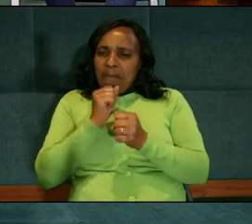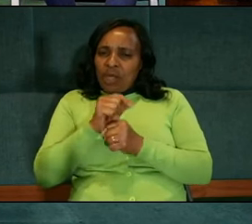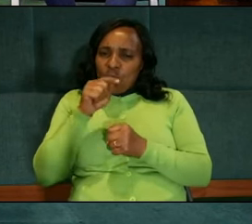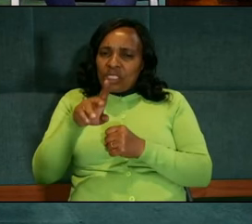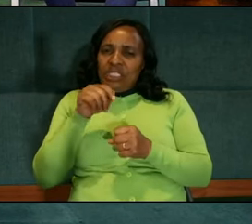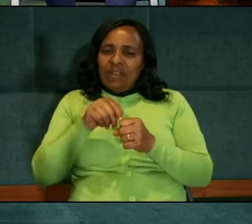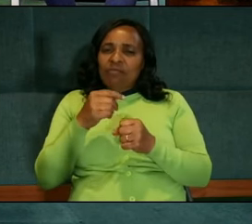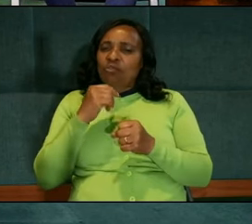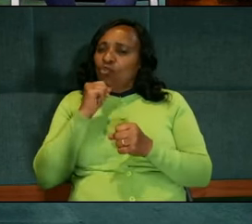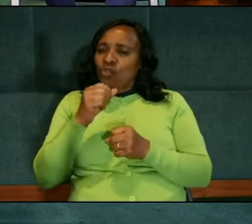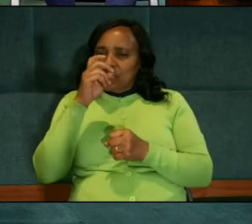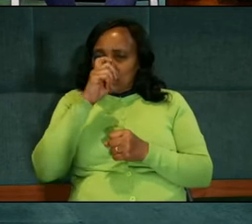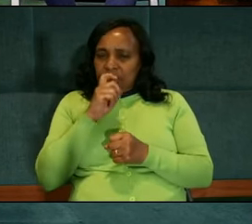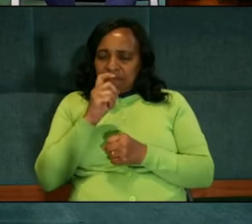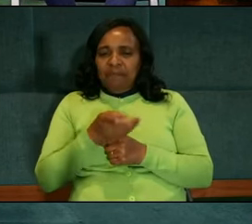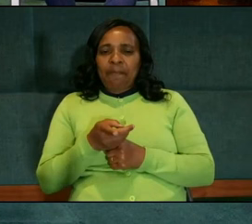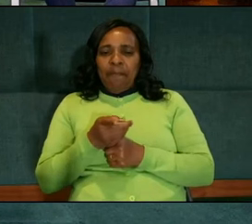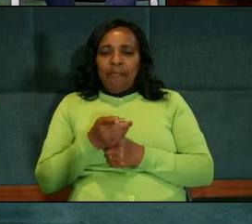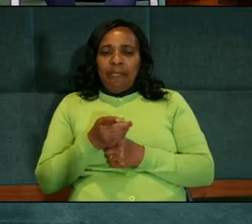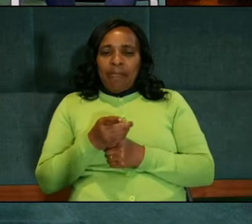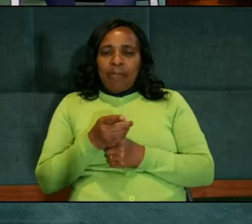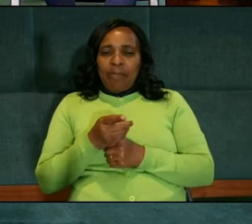jealous.